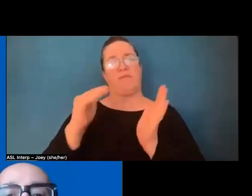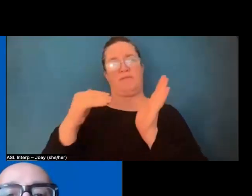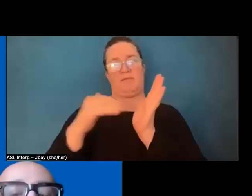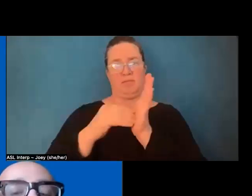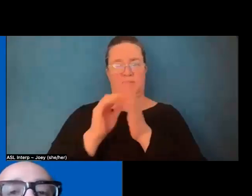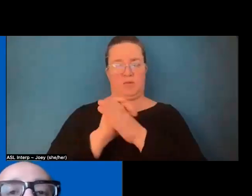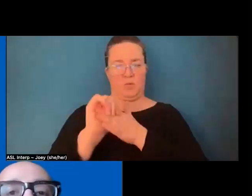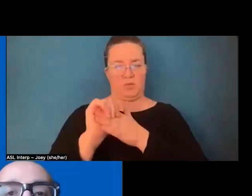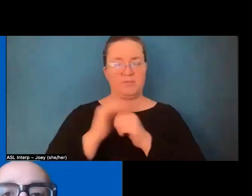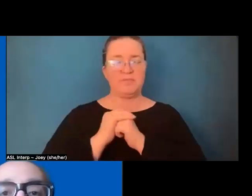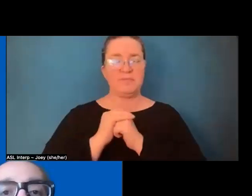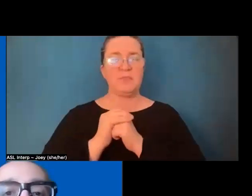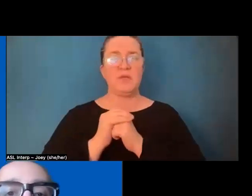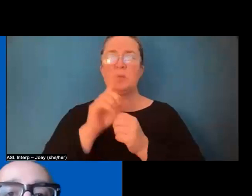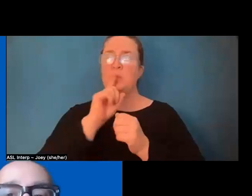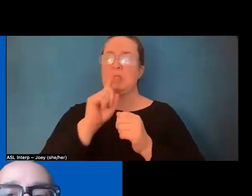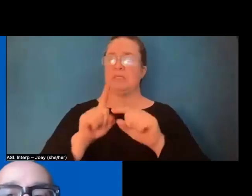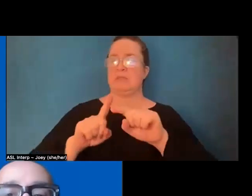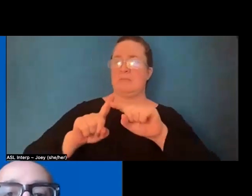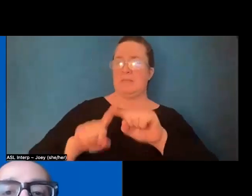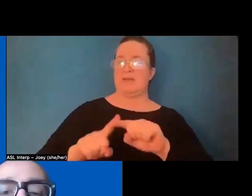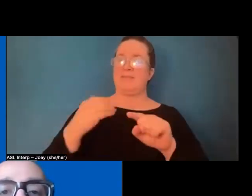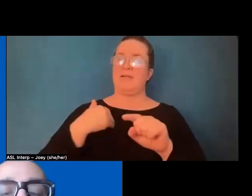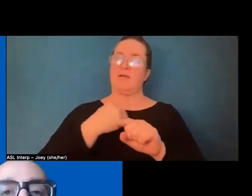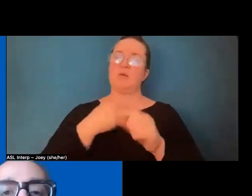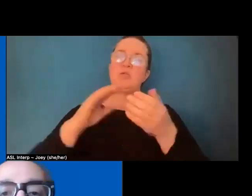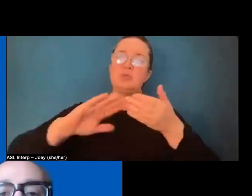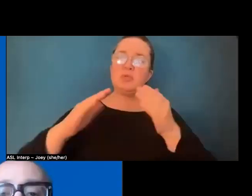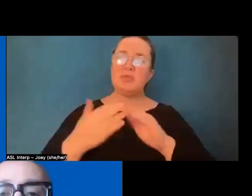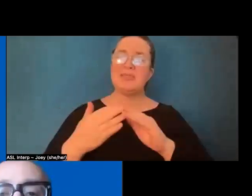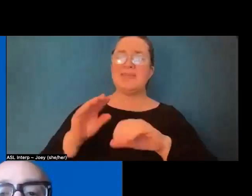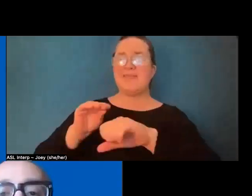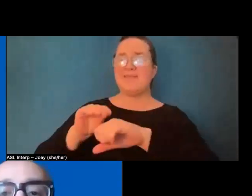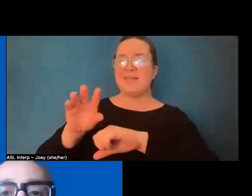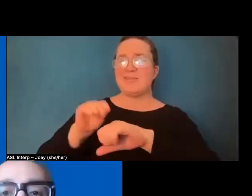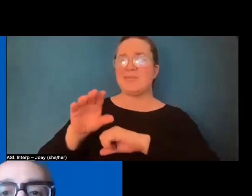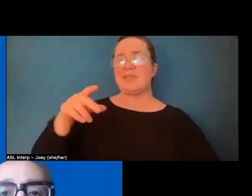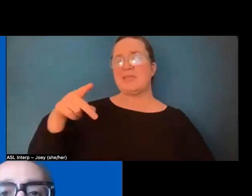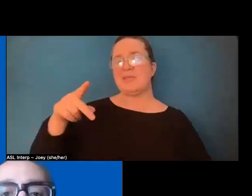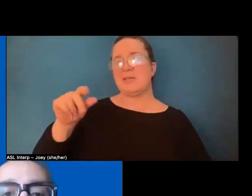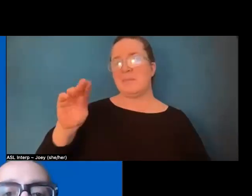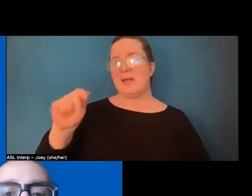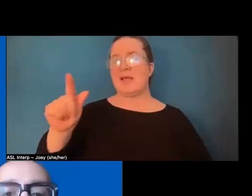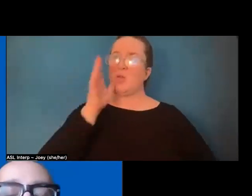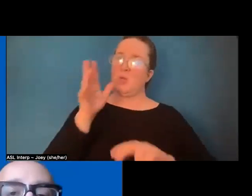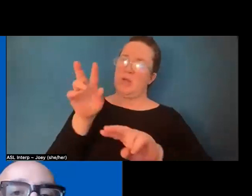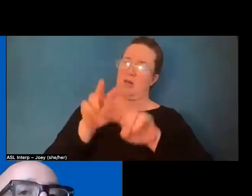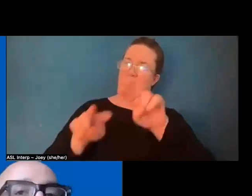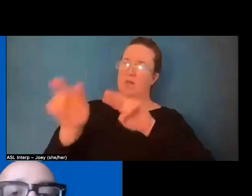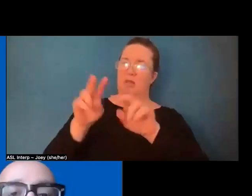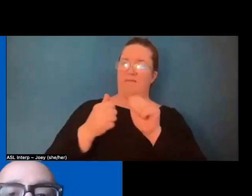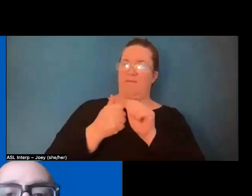criteria determined by our community advisory panel. And those criteria are really designed to